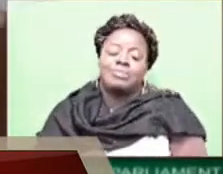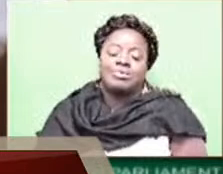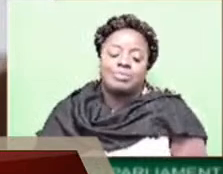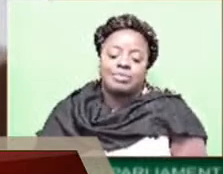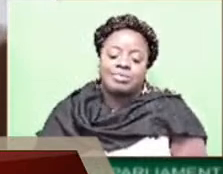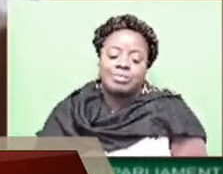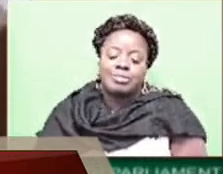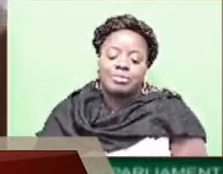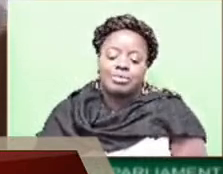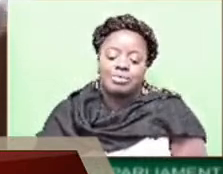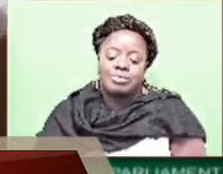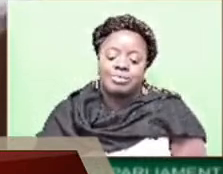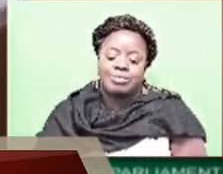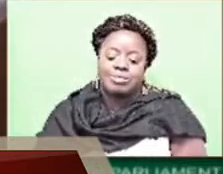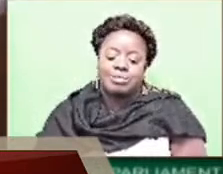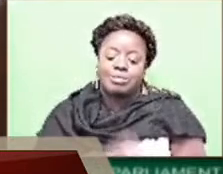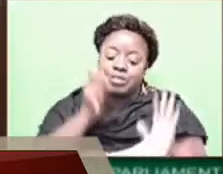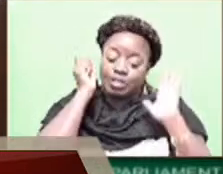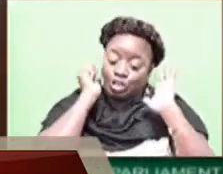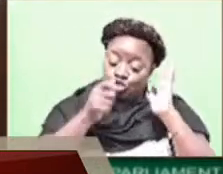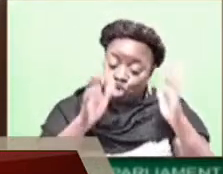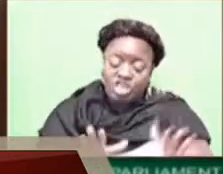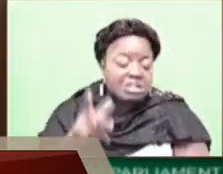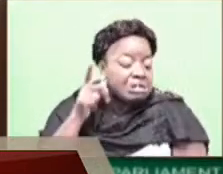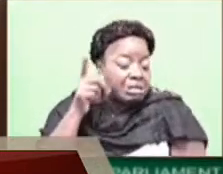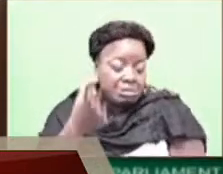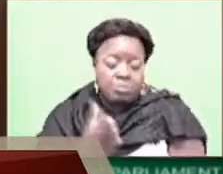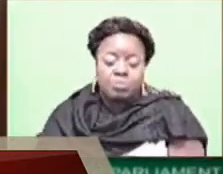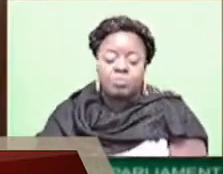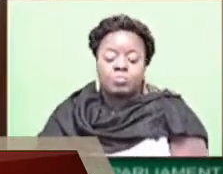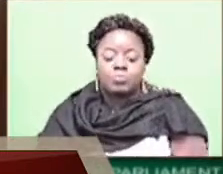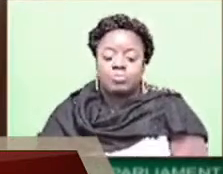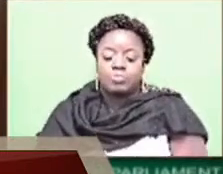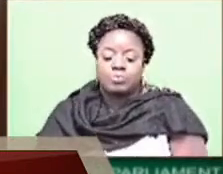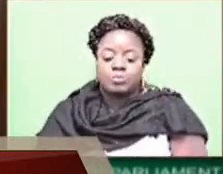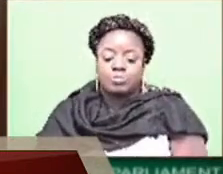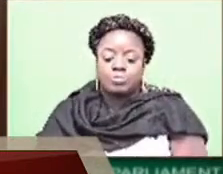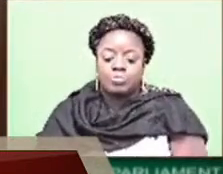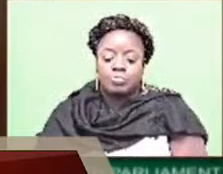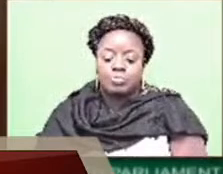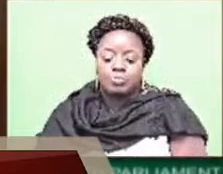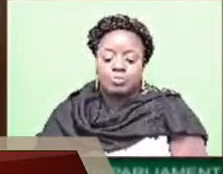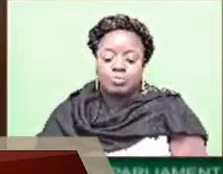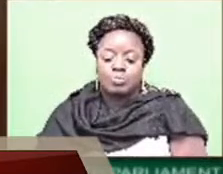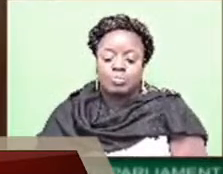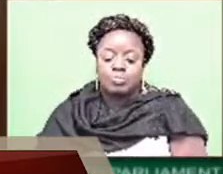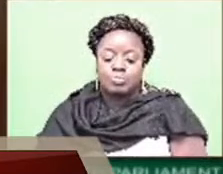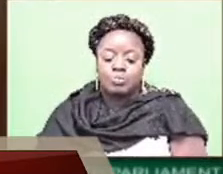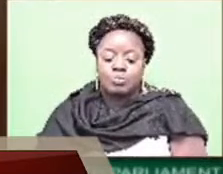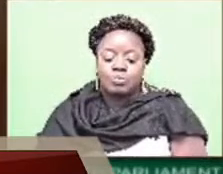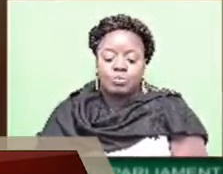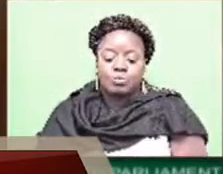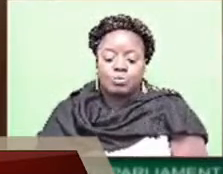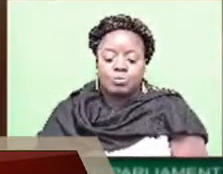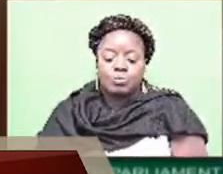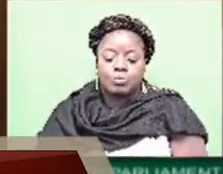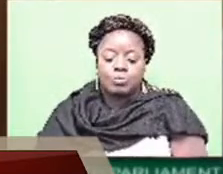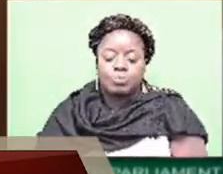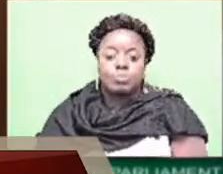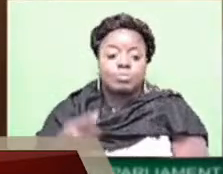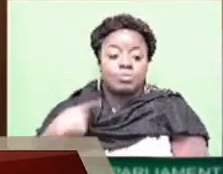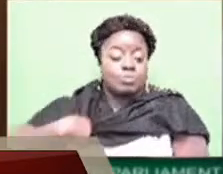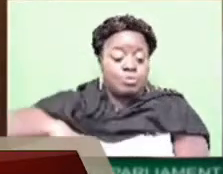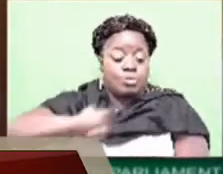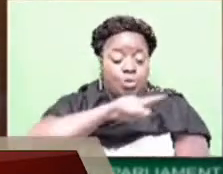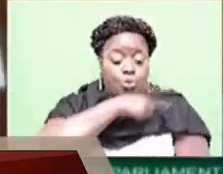section 105A as an alpha. Madam Speaker, we allow as well